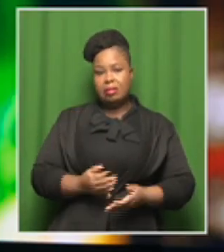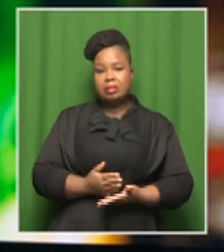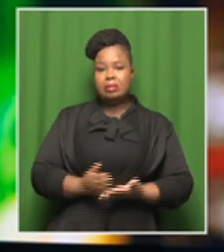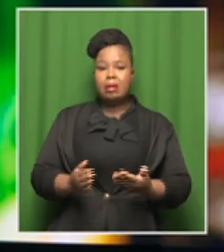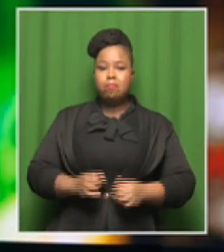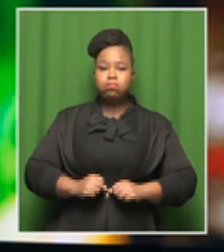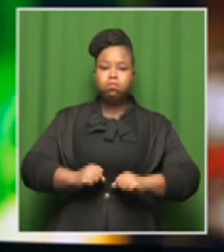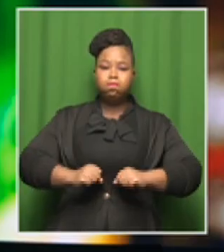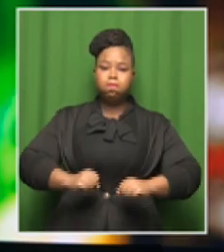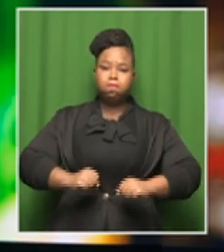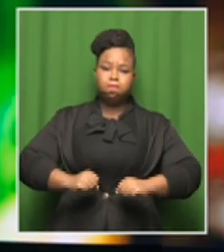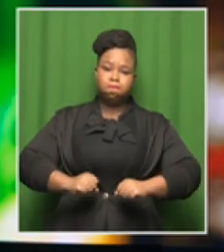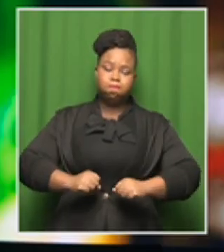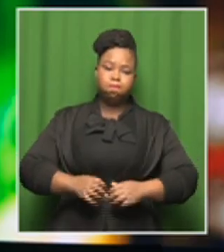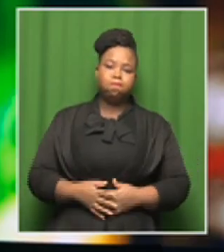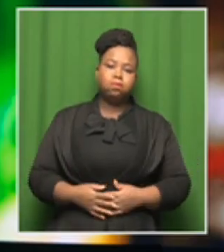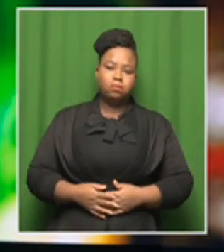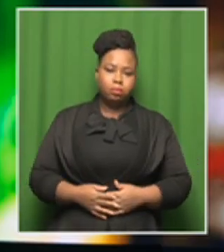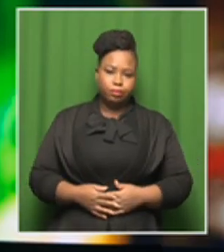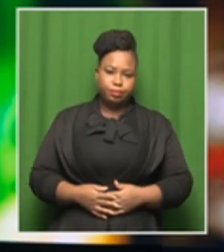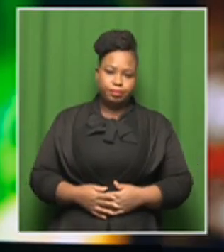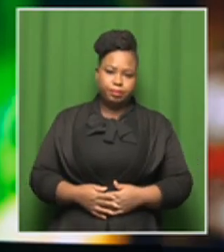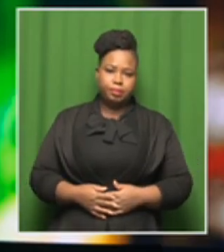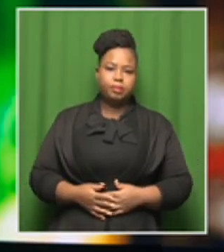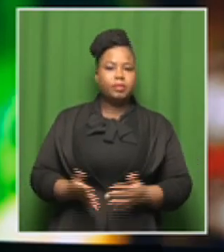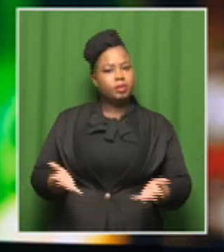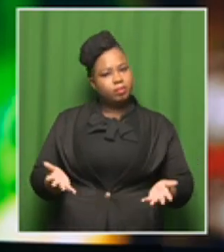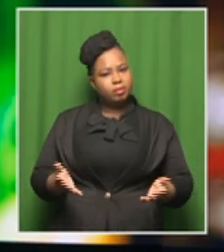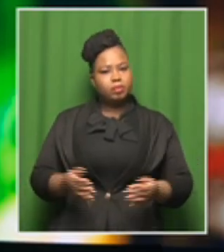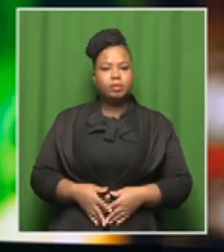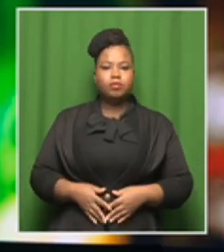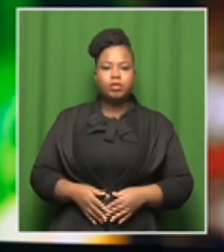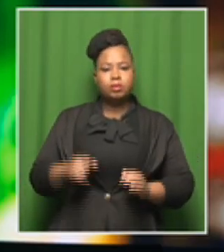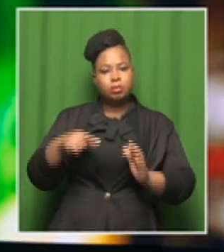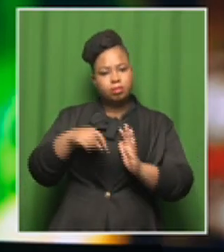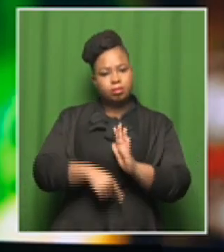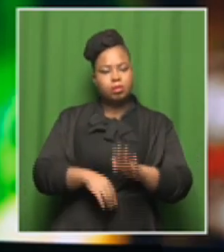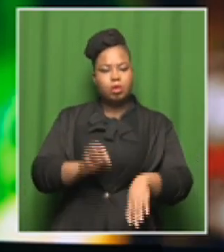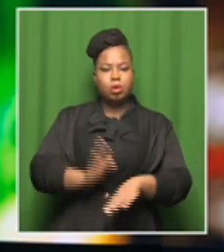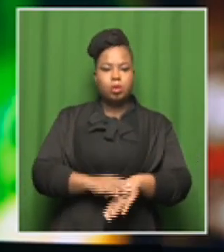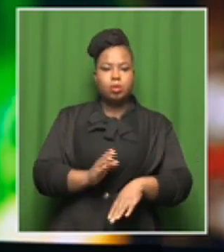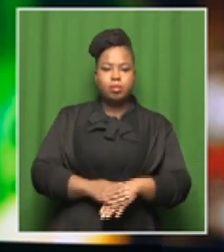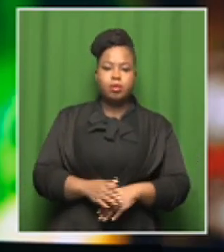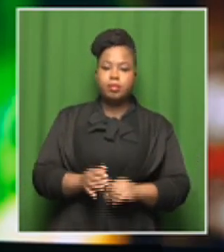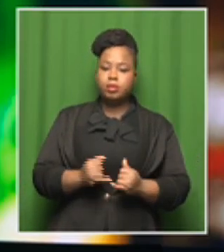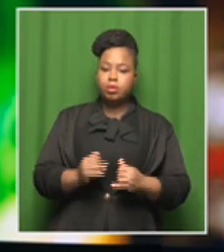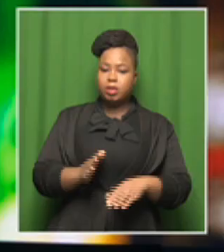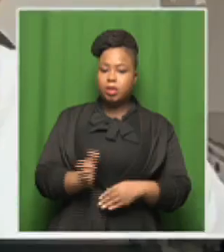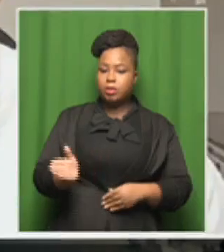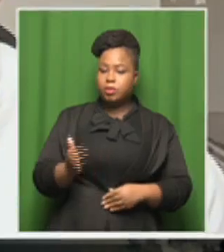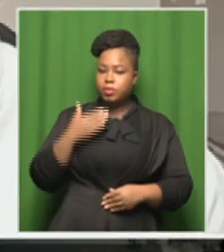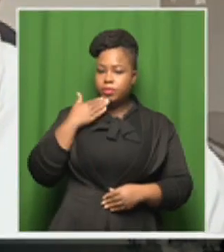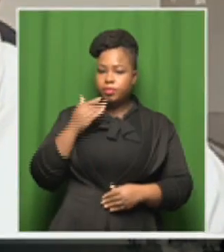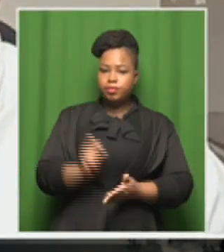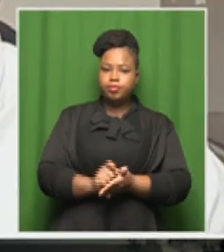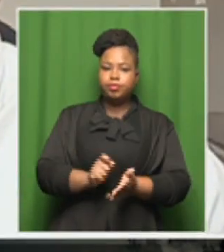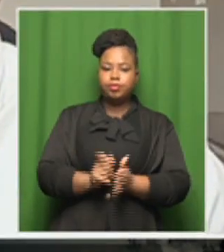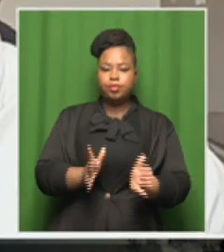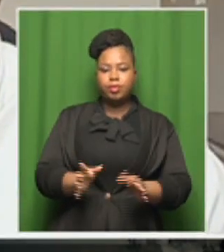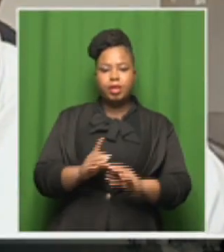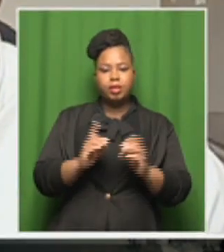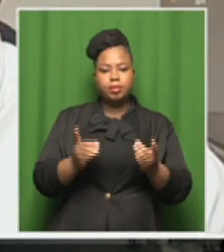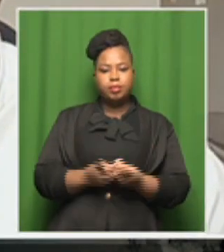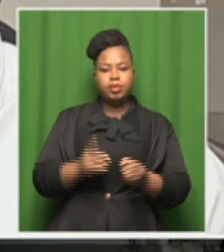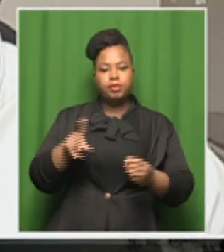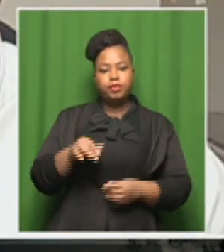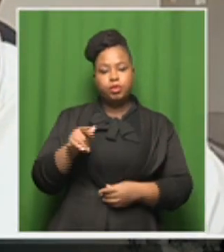outcomes, including a rise in obesity. But for more on the study, we are now joined virtually by lead author at the Department of